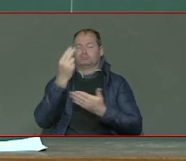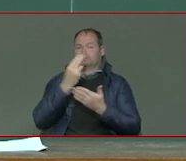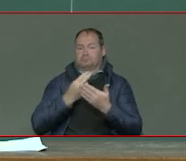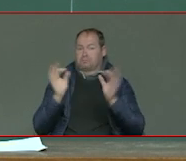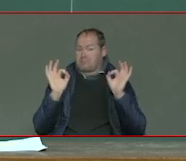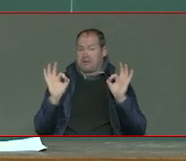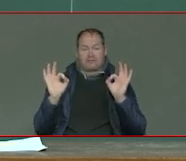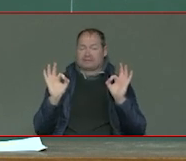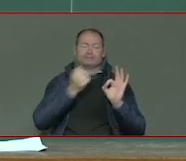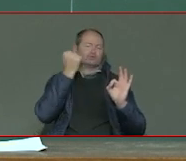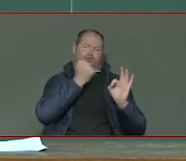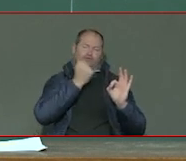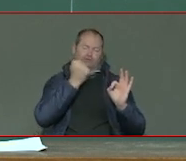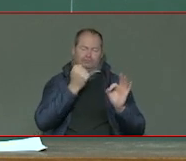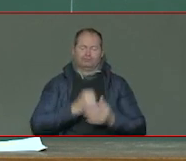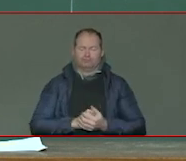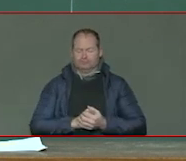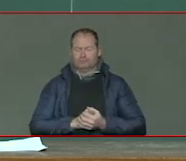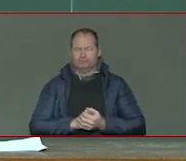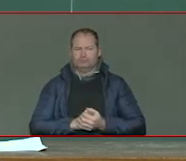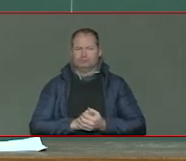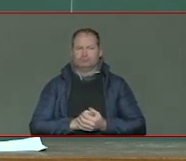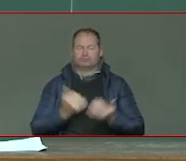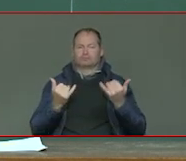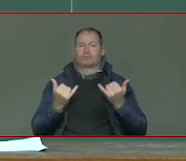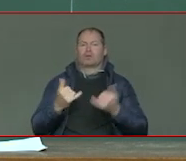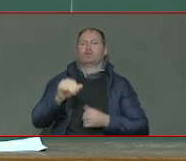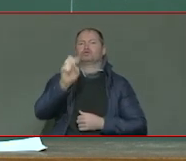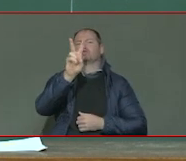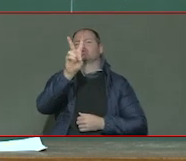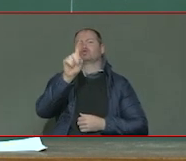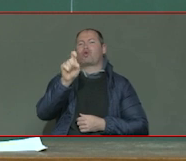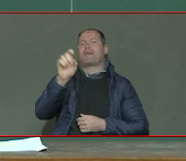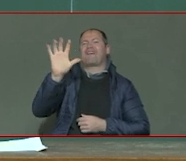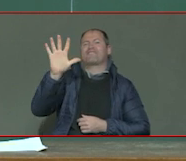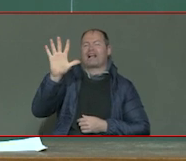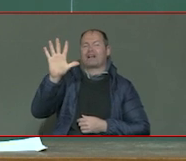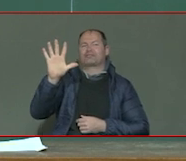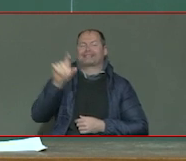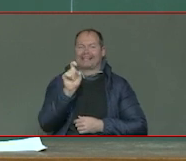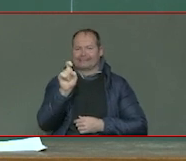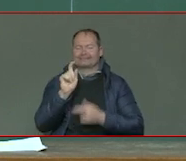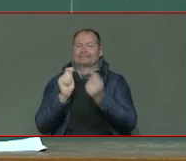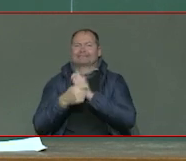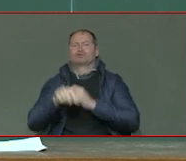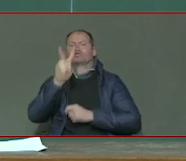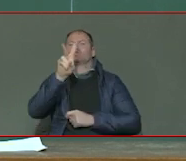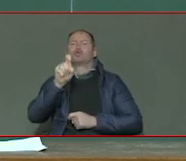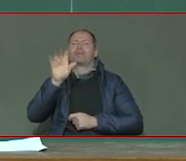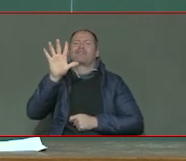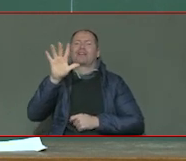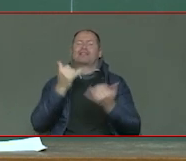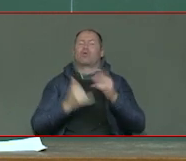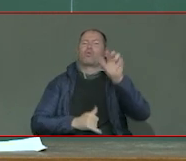clear? So if I go to 2, 5, now x now becomes 2, 5. What's my corresponding y